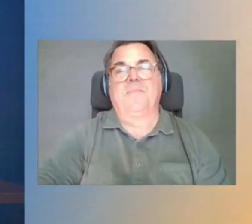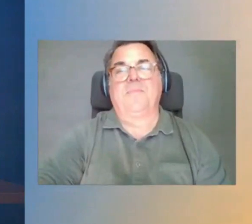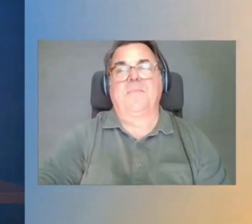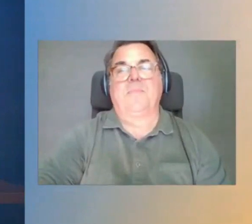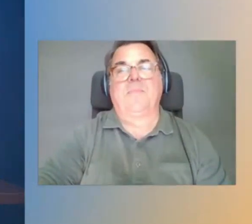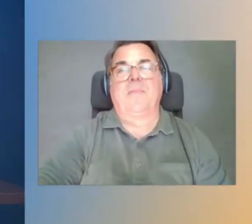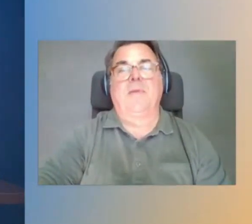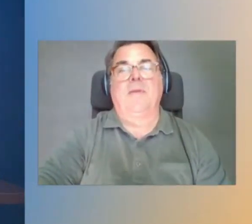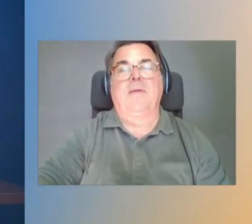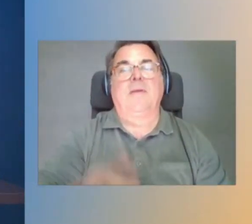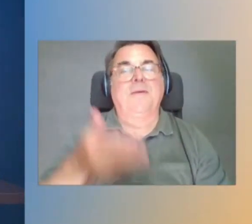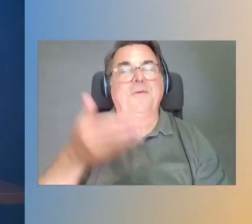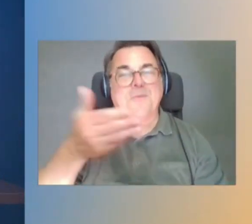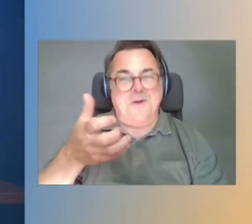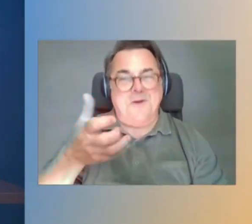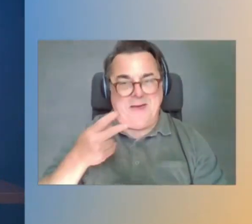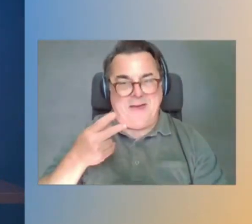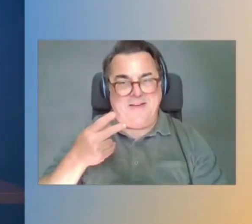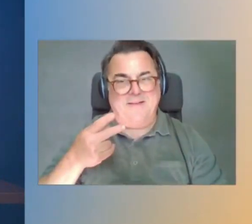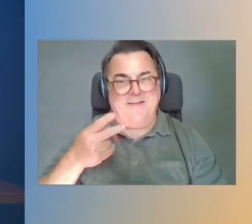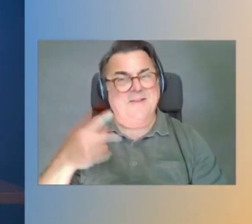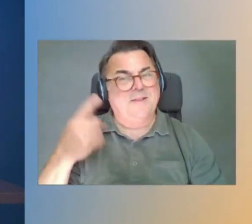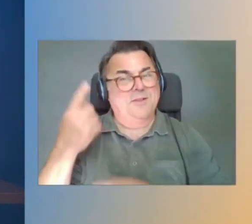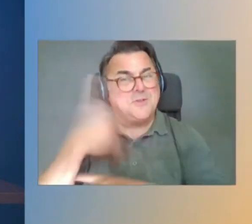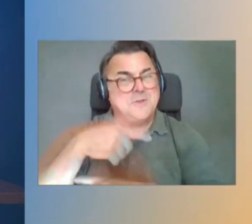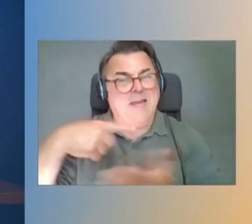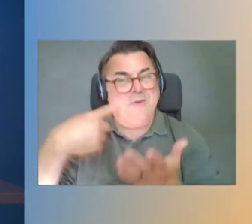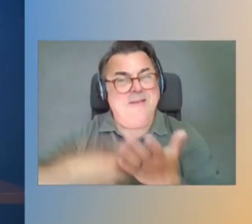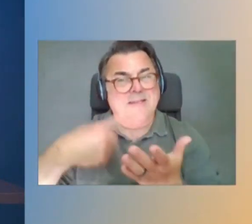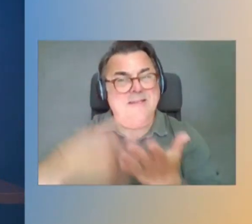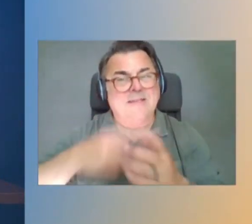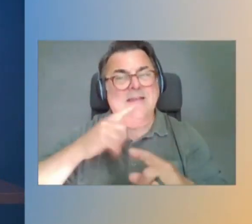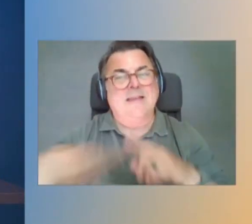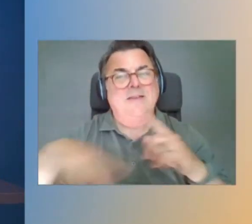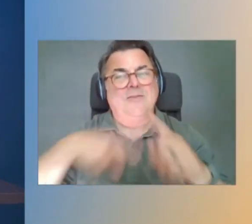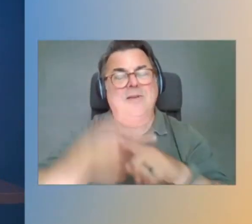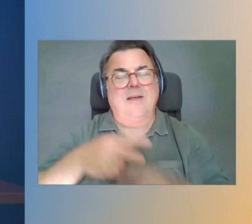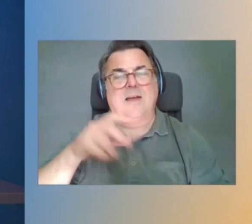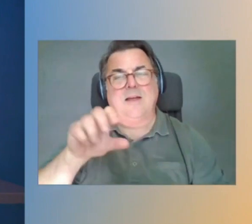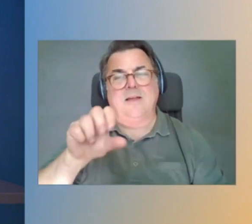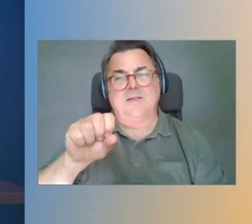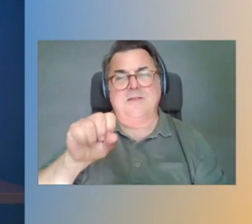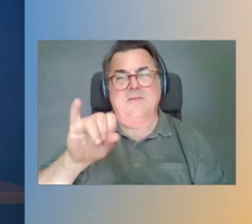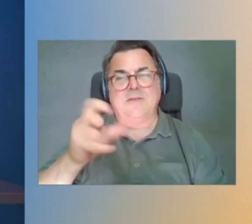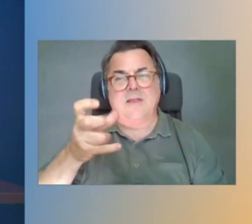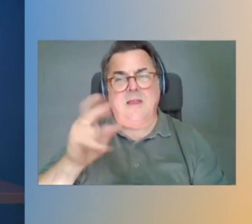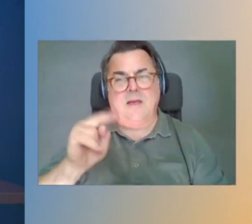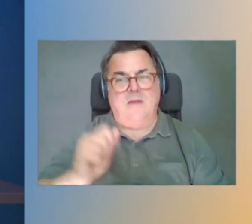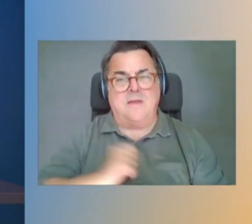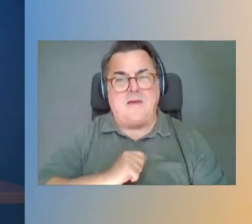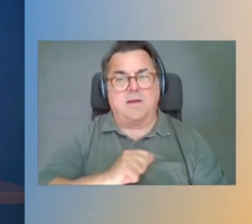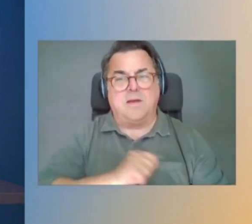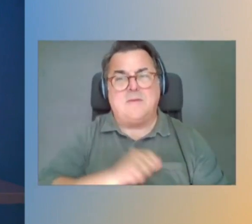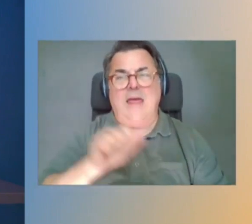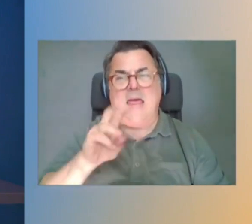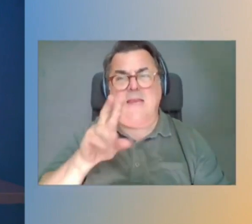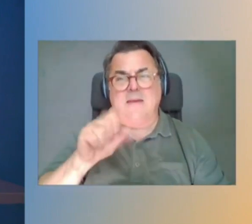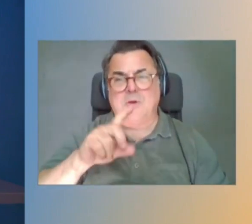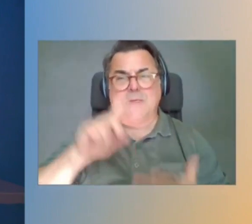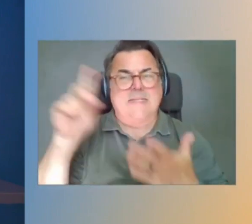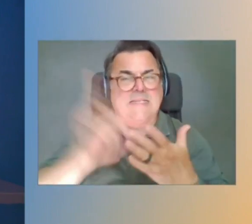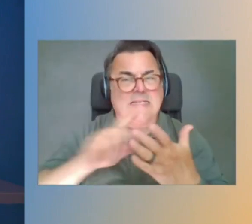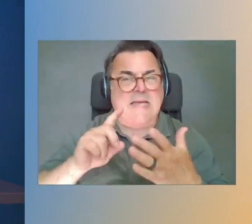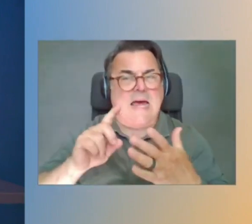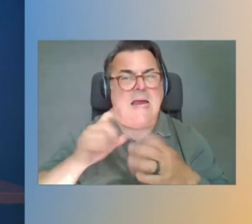time today talking about the different types of silicon that AWS has designed and developed in the cloud, and for the cloud